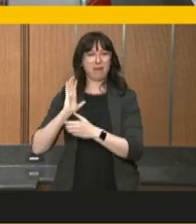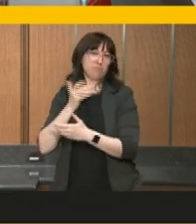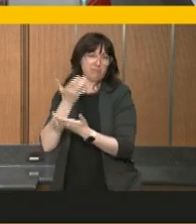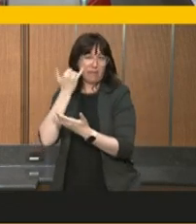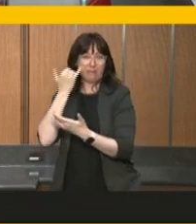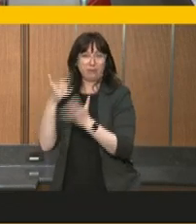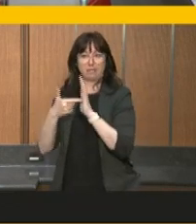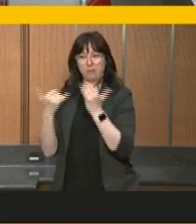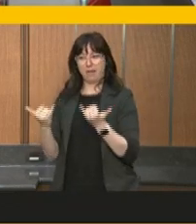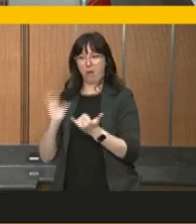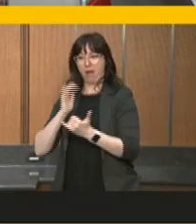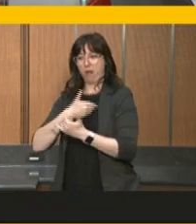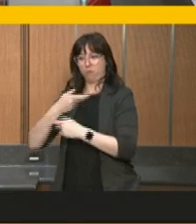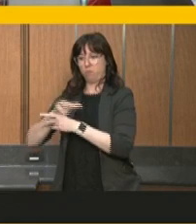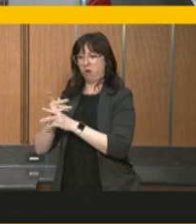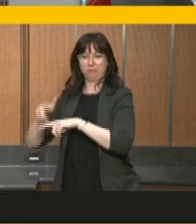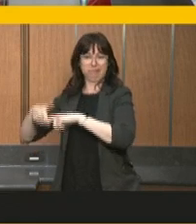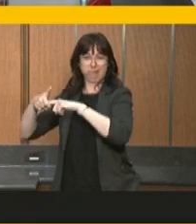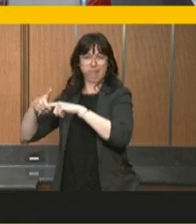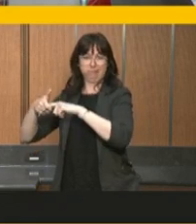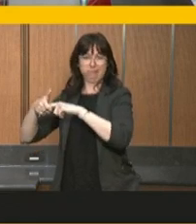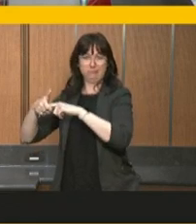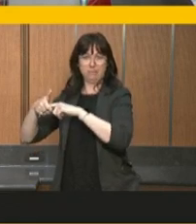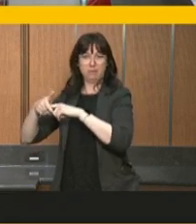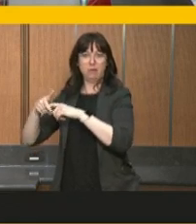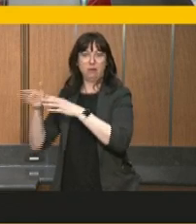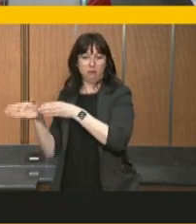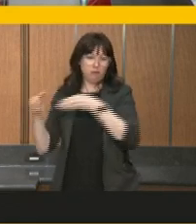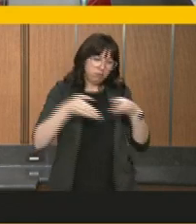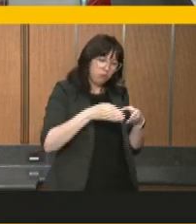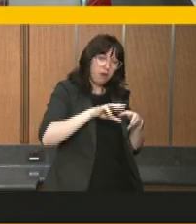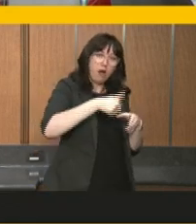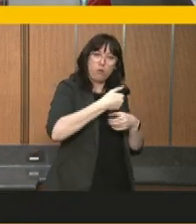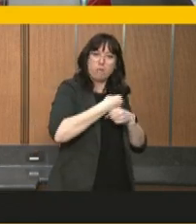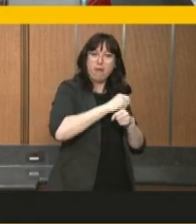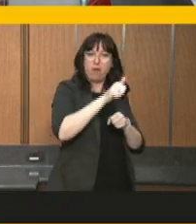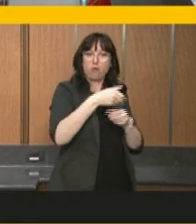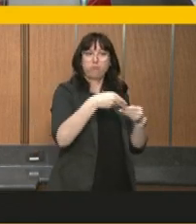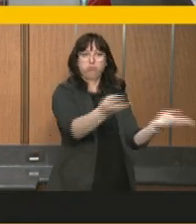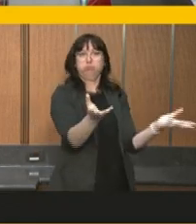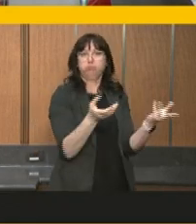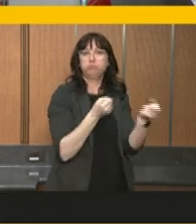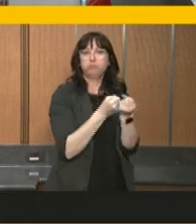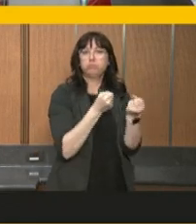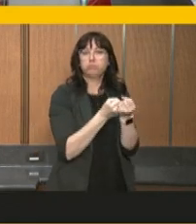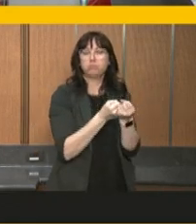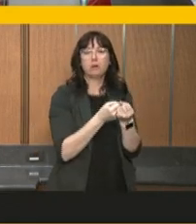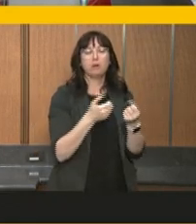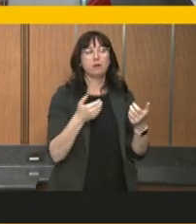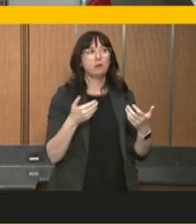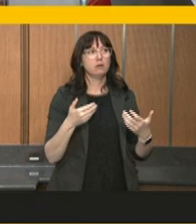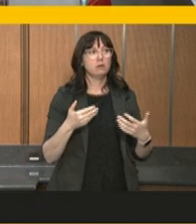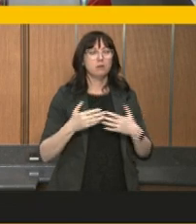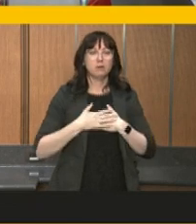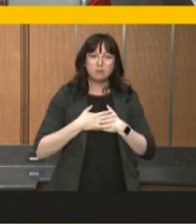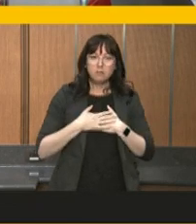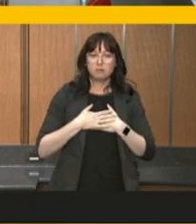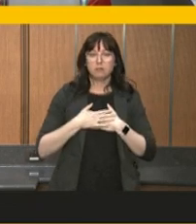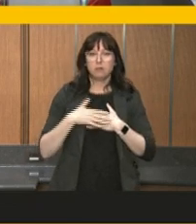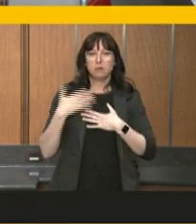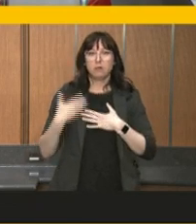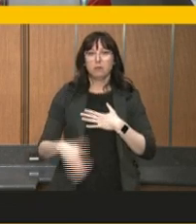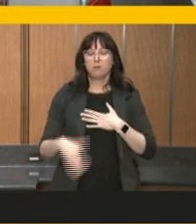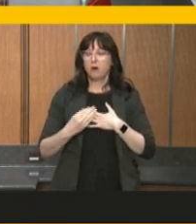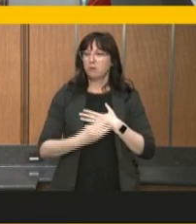produce here at home the things that we need. And that has really been just